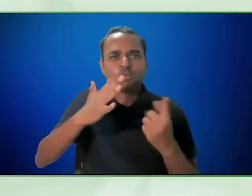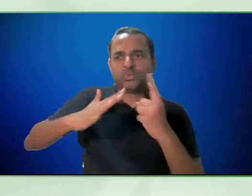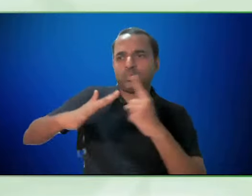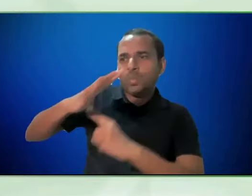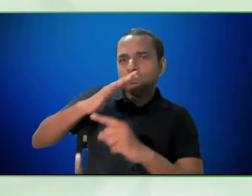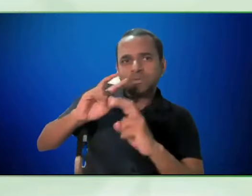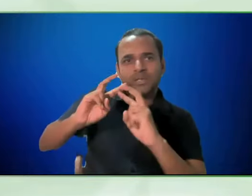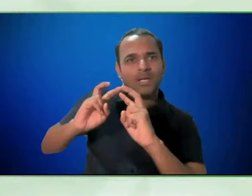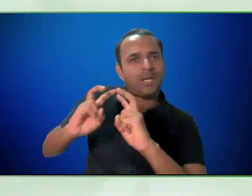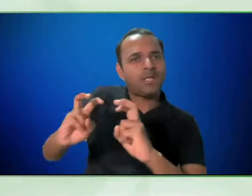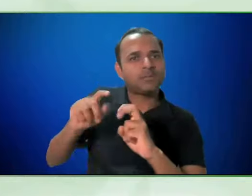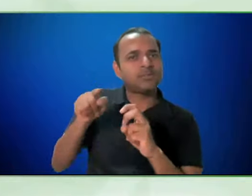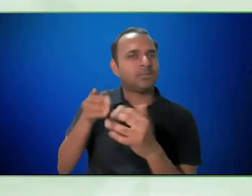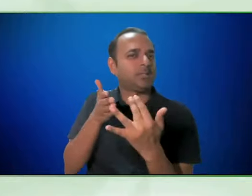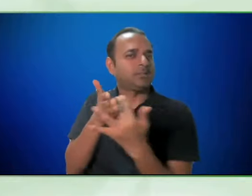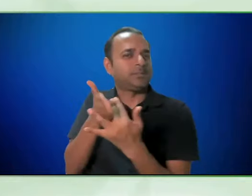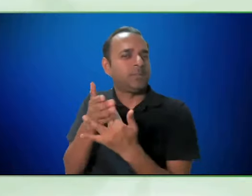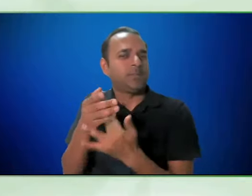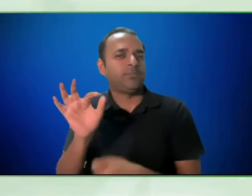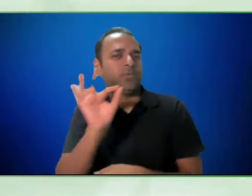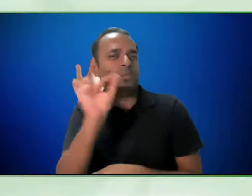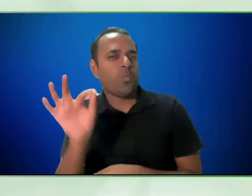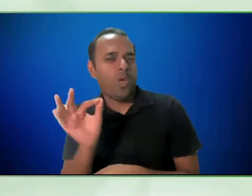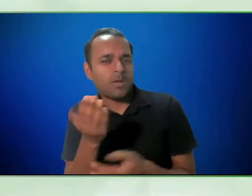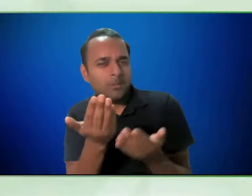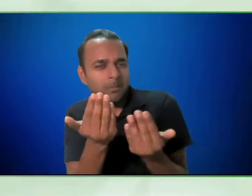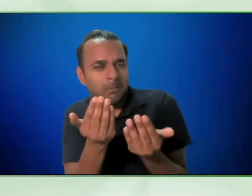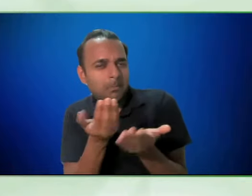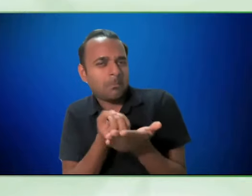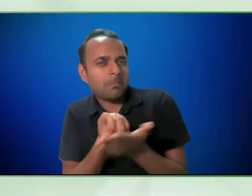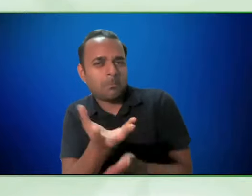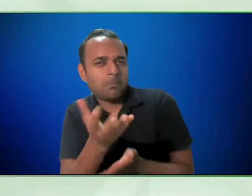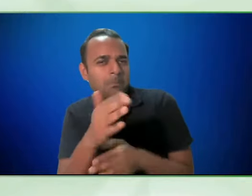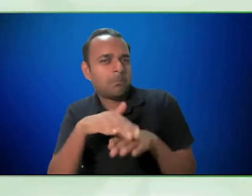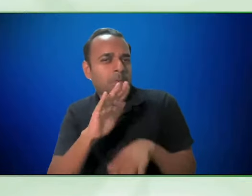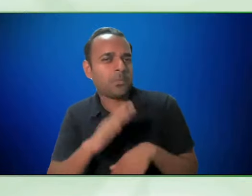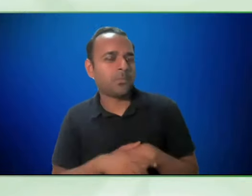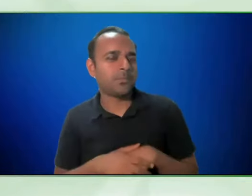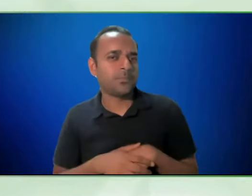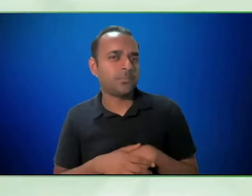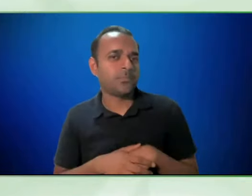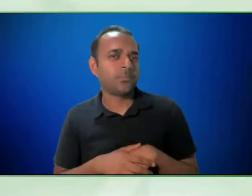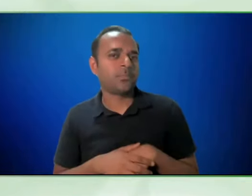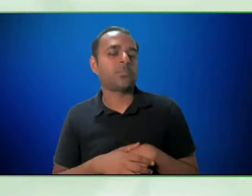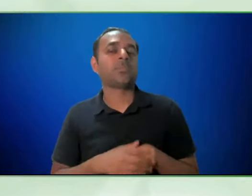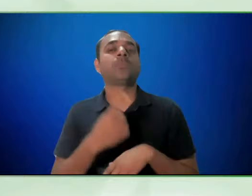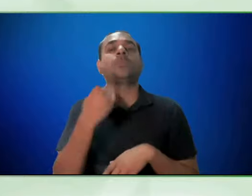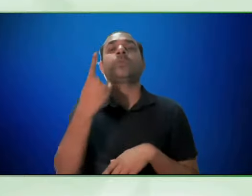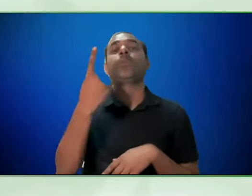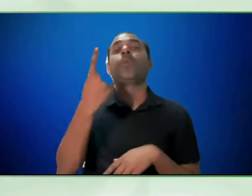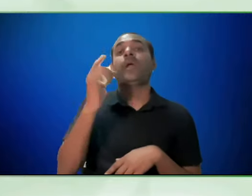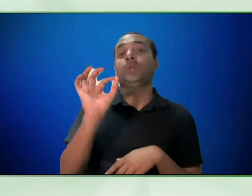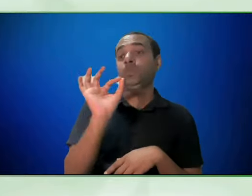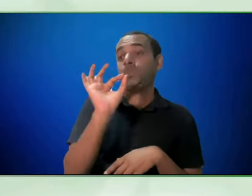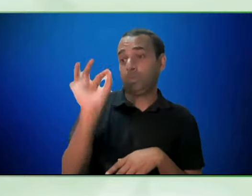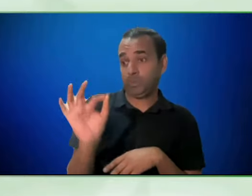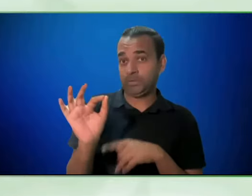also, you can see, our mapping, we focused, we mapped 45 different studies